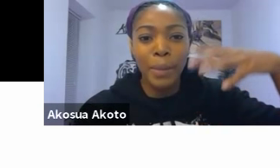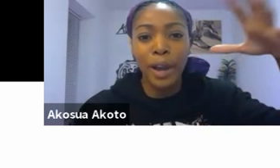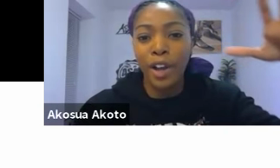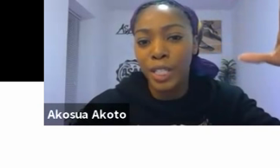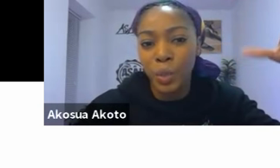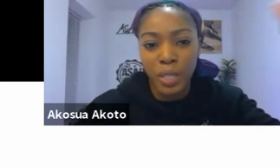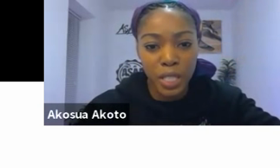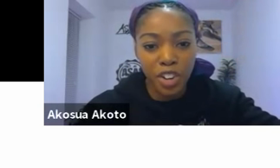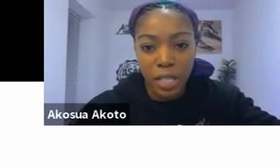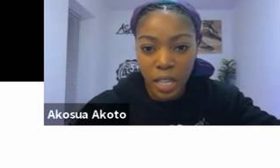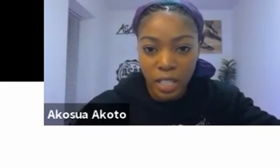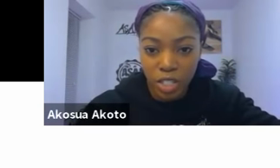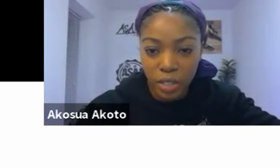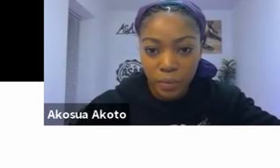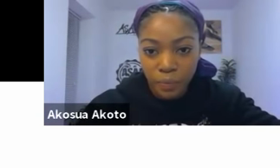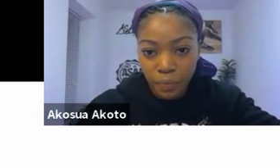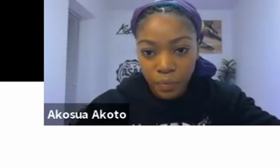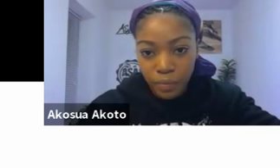saw many artists doing this across the